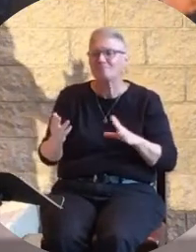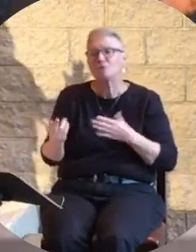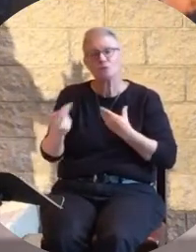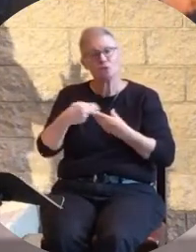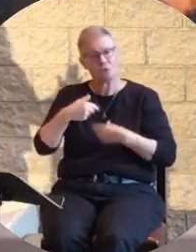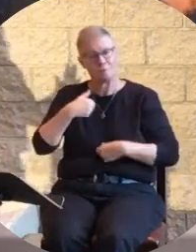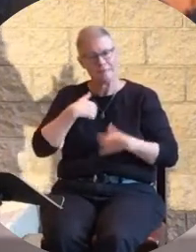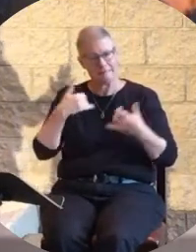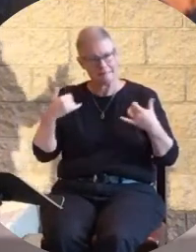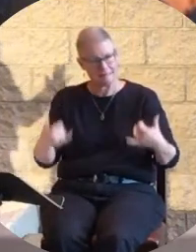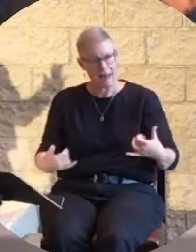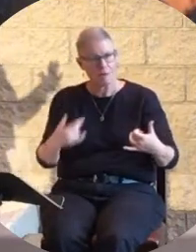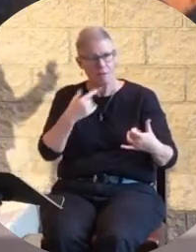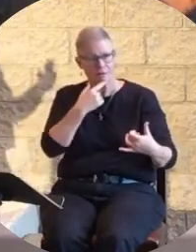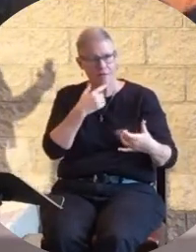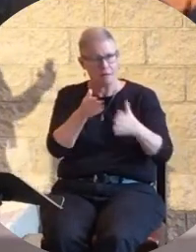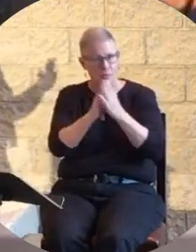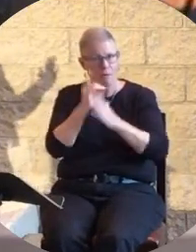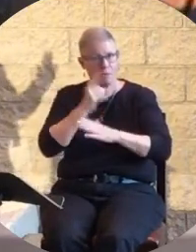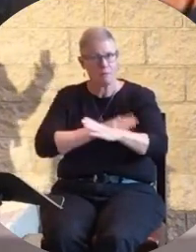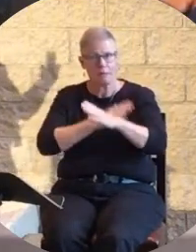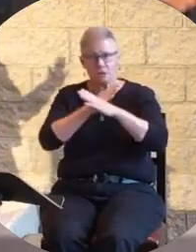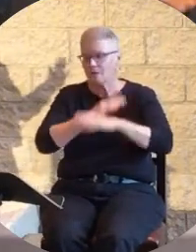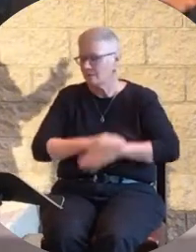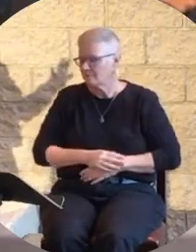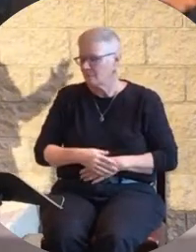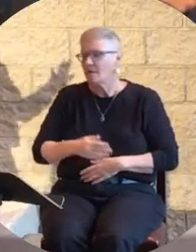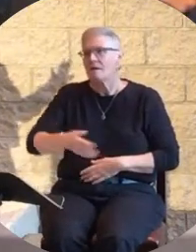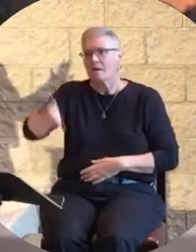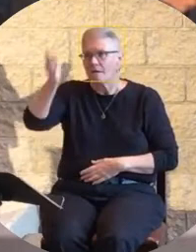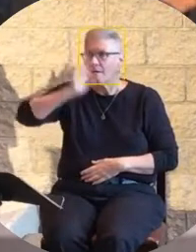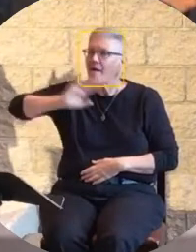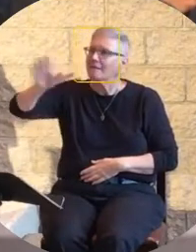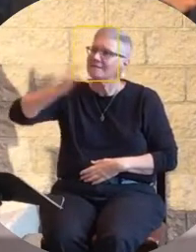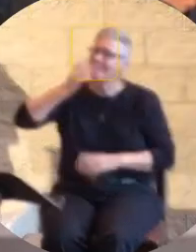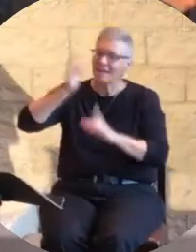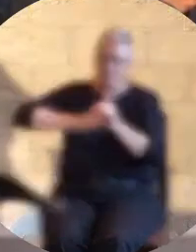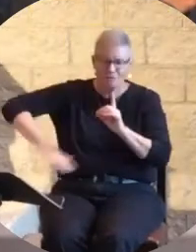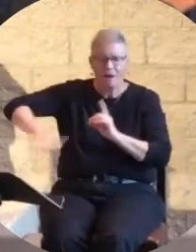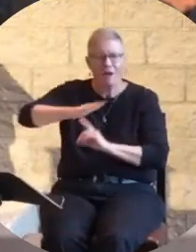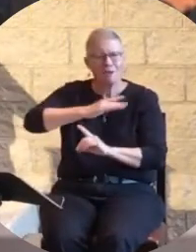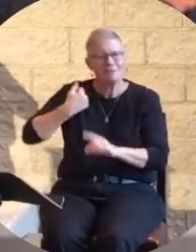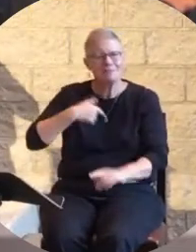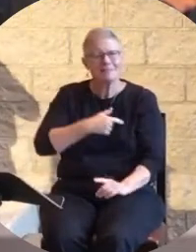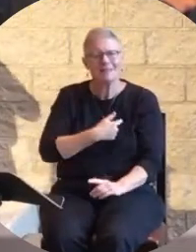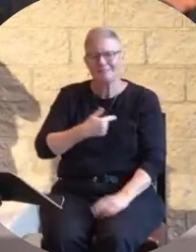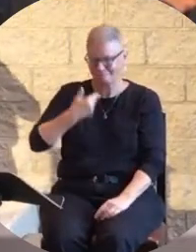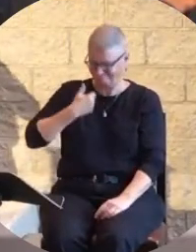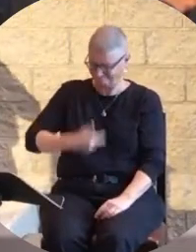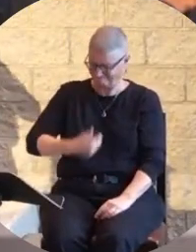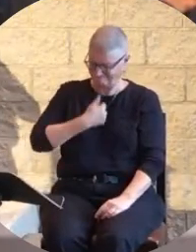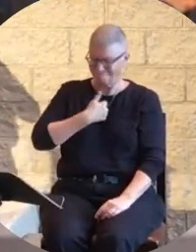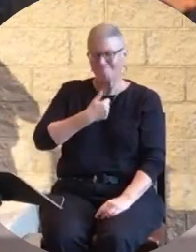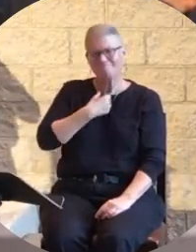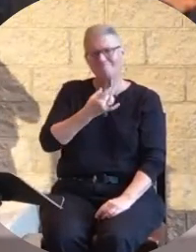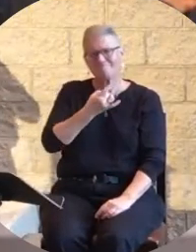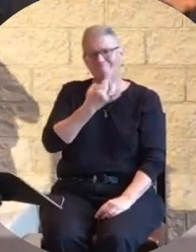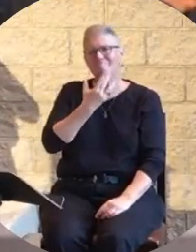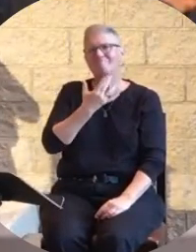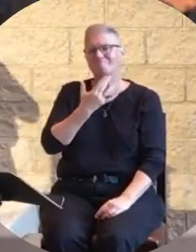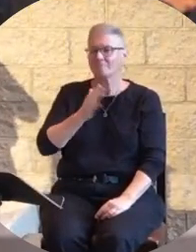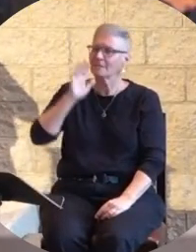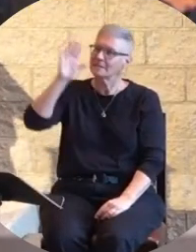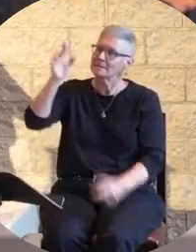say together the prayer for protection. The light of God surrounds us. I am light. The love of